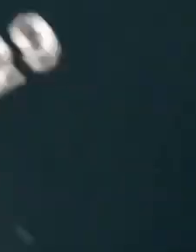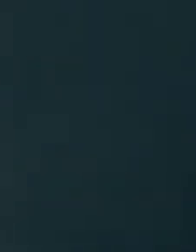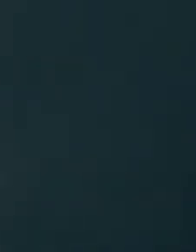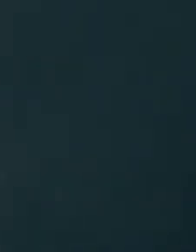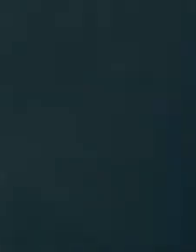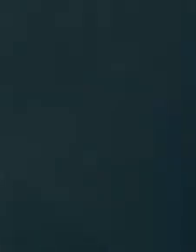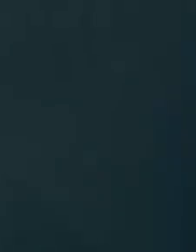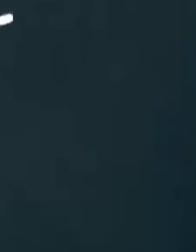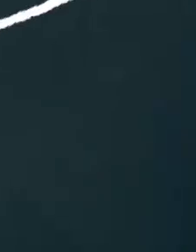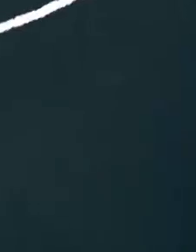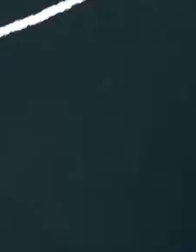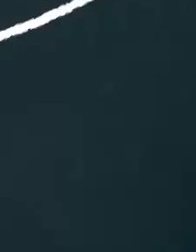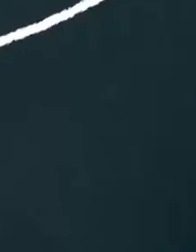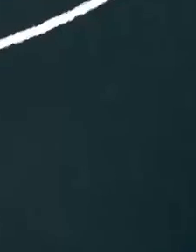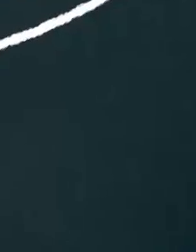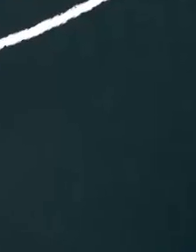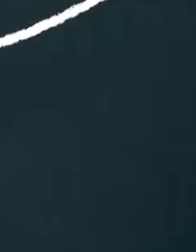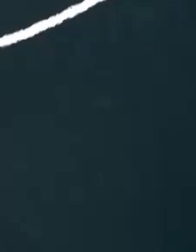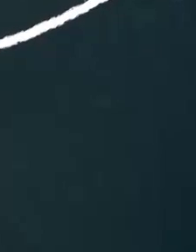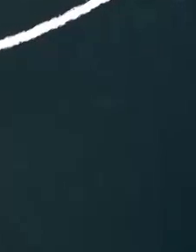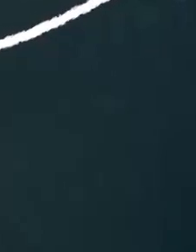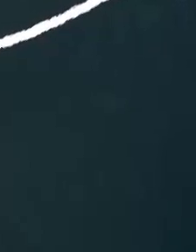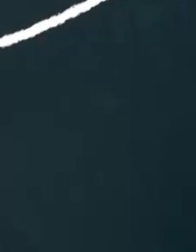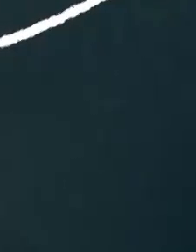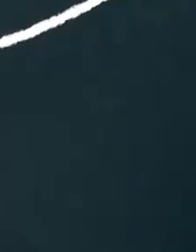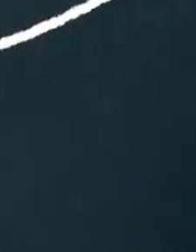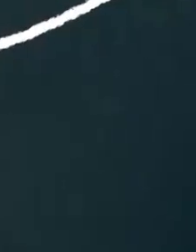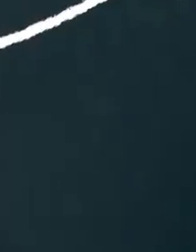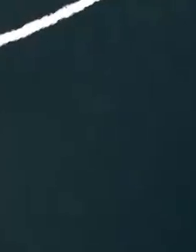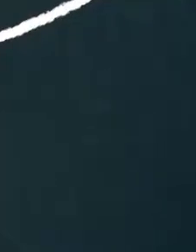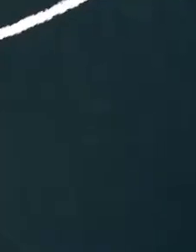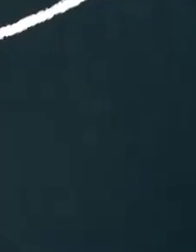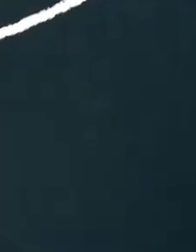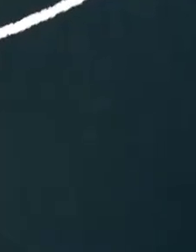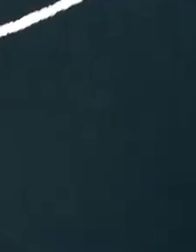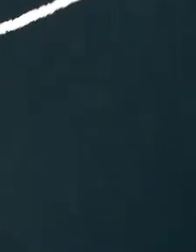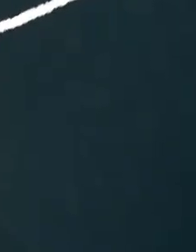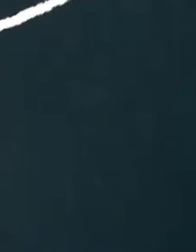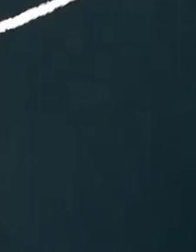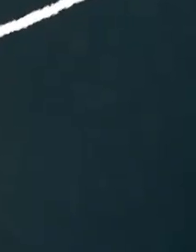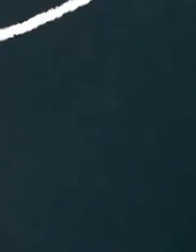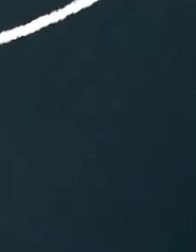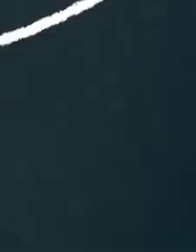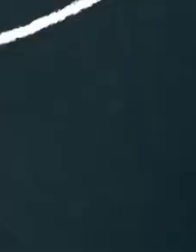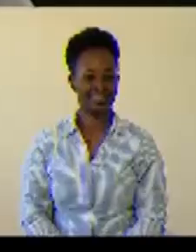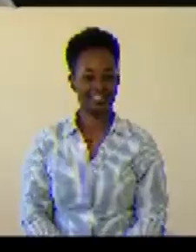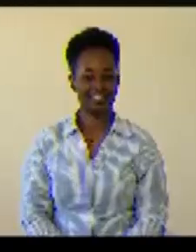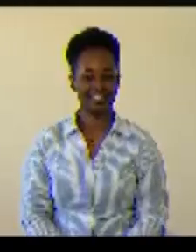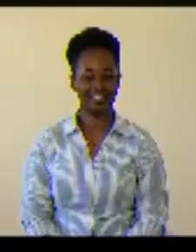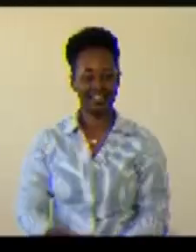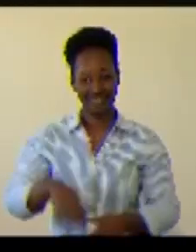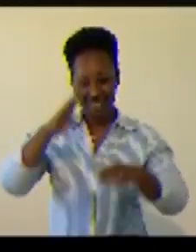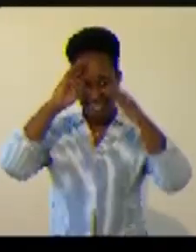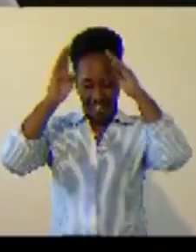Welcome to Study Time, a televised home learning program produced by Rwanda Education Board.